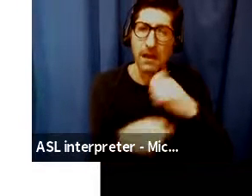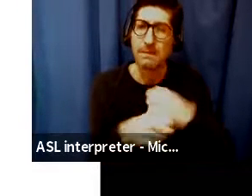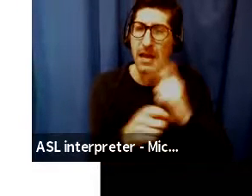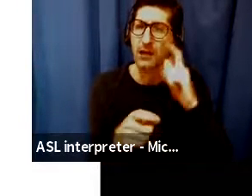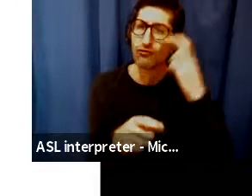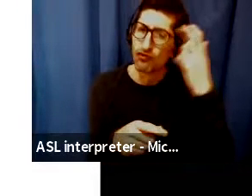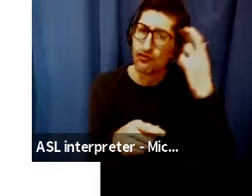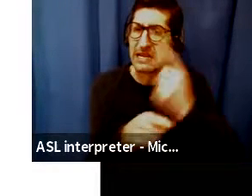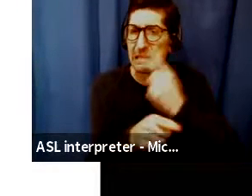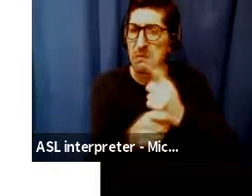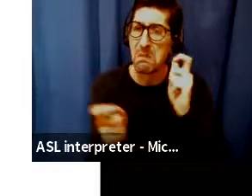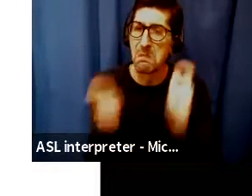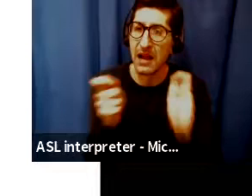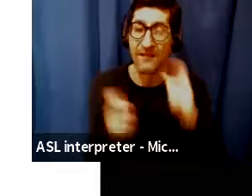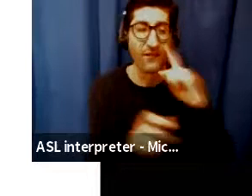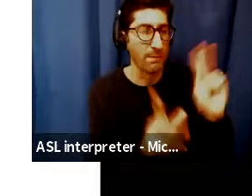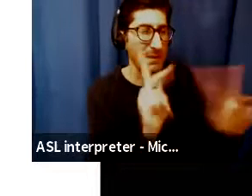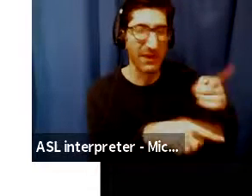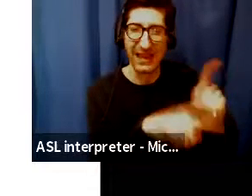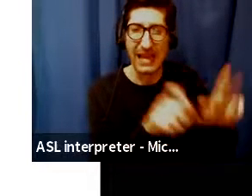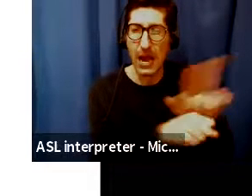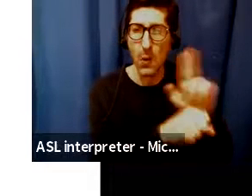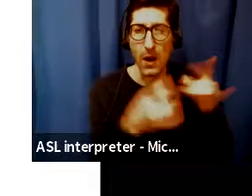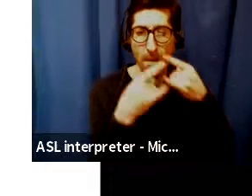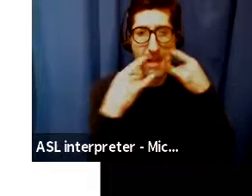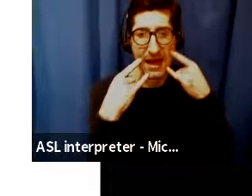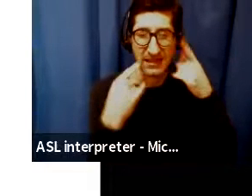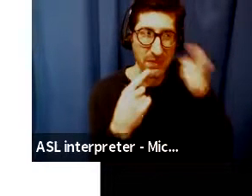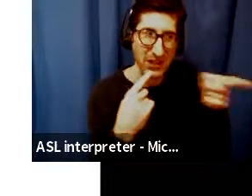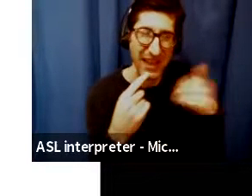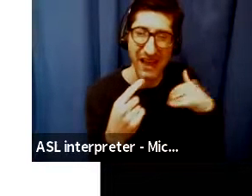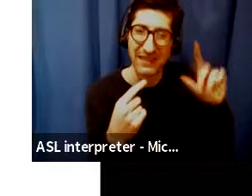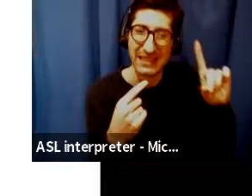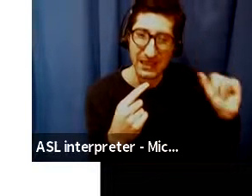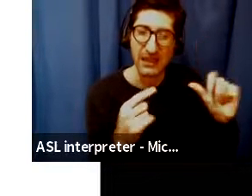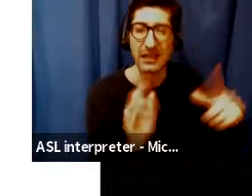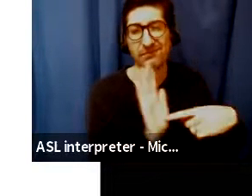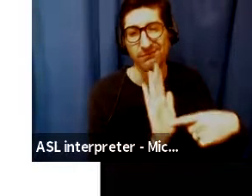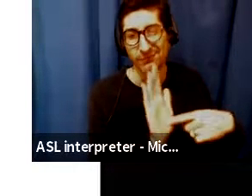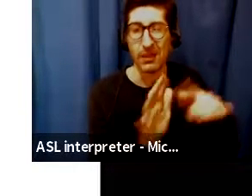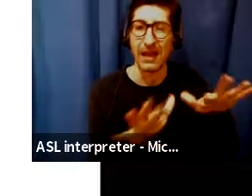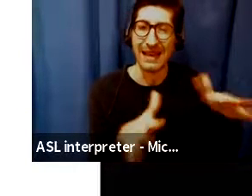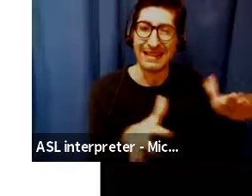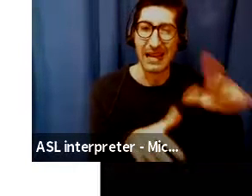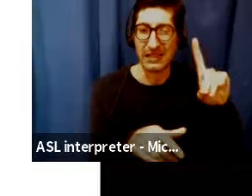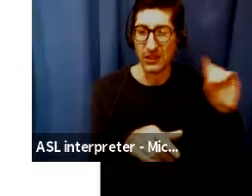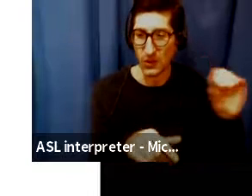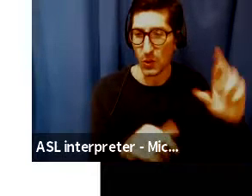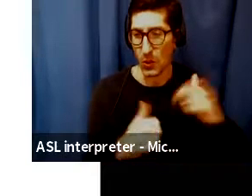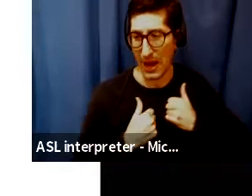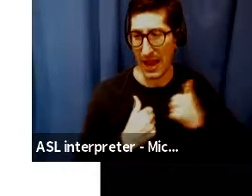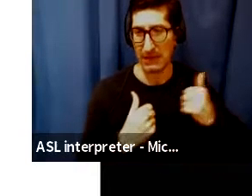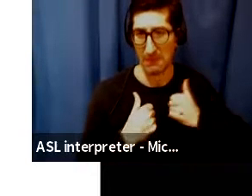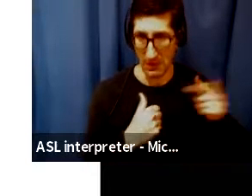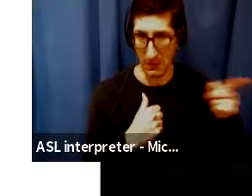procedures for people who can't wear masks due to a disability, such as asthma or an anxiety disorder. So for